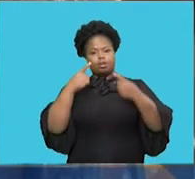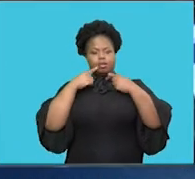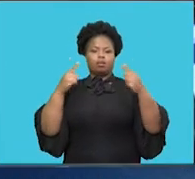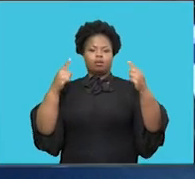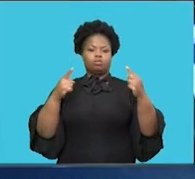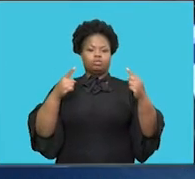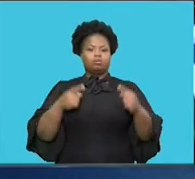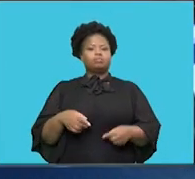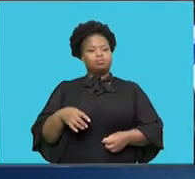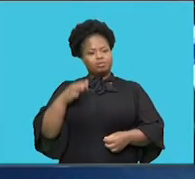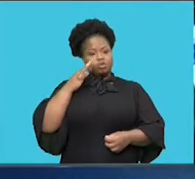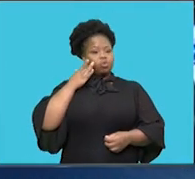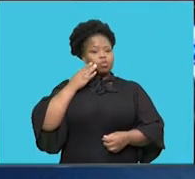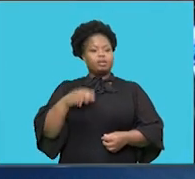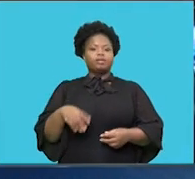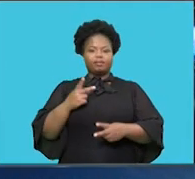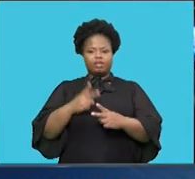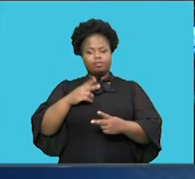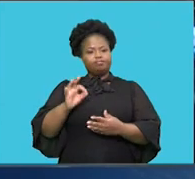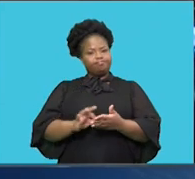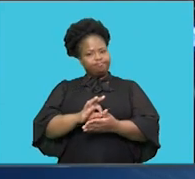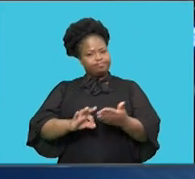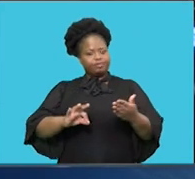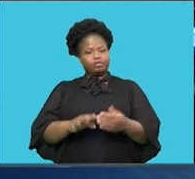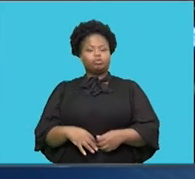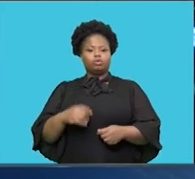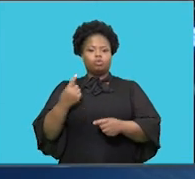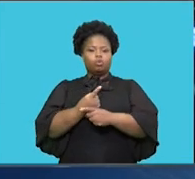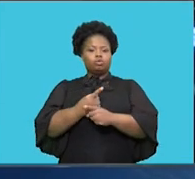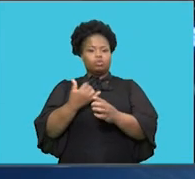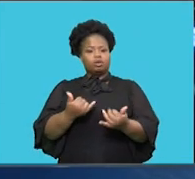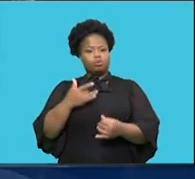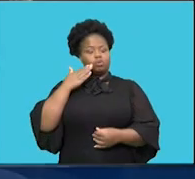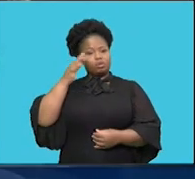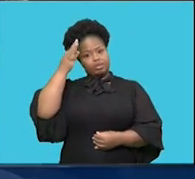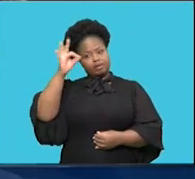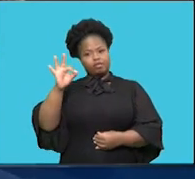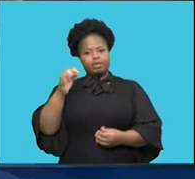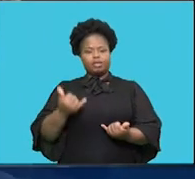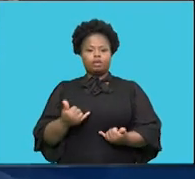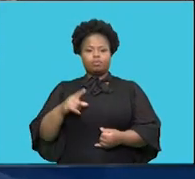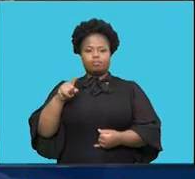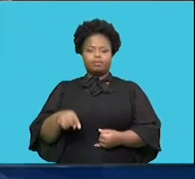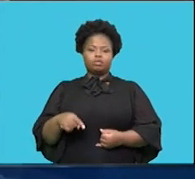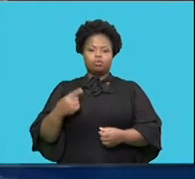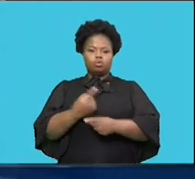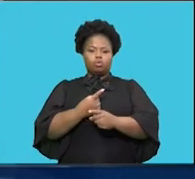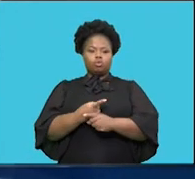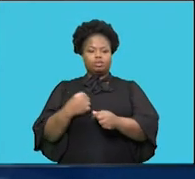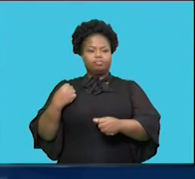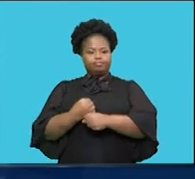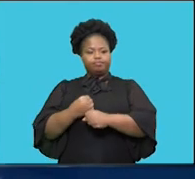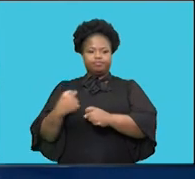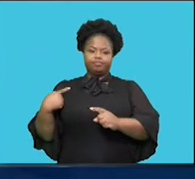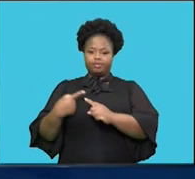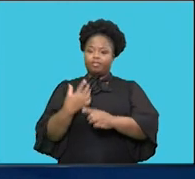ka ha a bolela hore molao wa naha o hlalosa ha mokgatlo wa puso o ena le lemo tse 5 tsa tshebetso mme pheletsong ya lemo